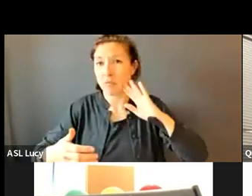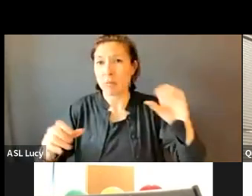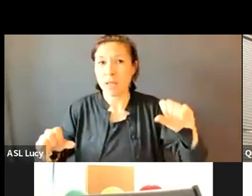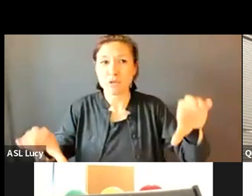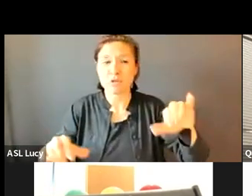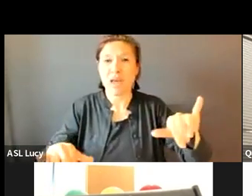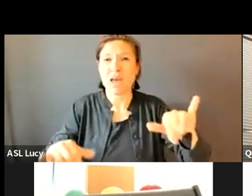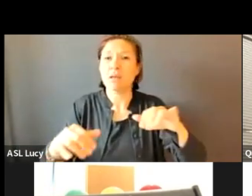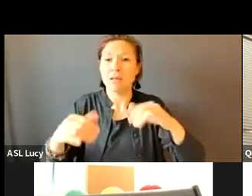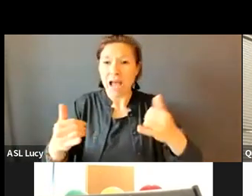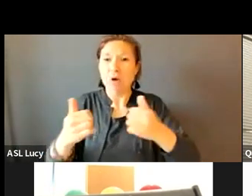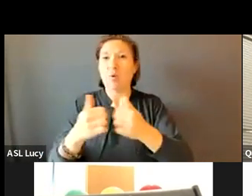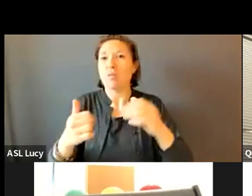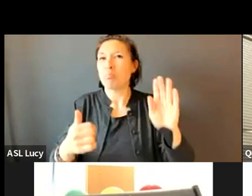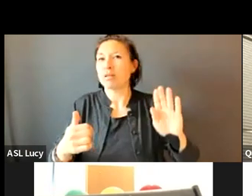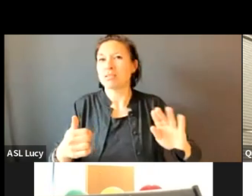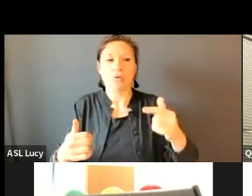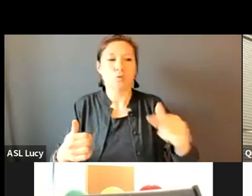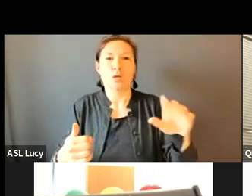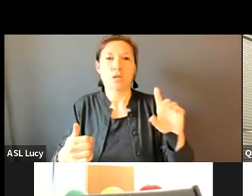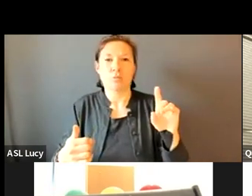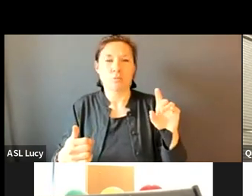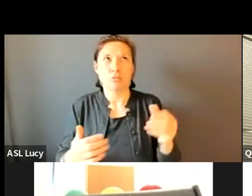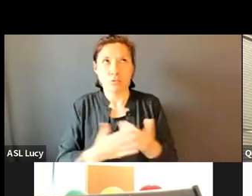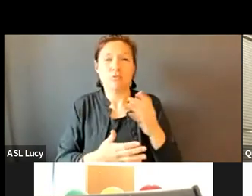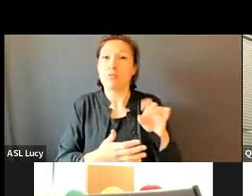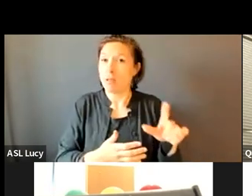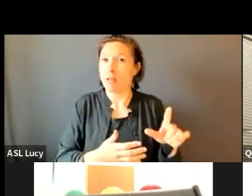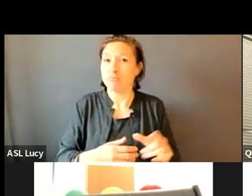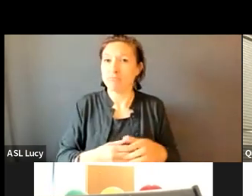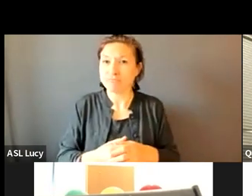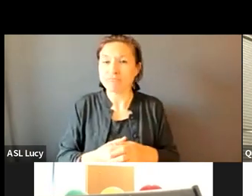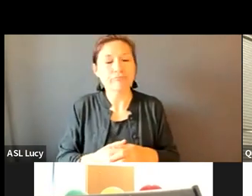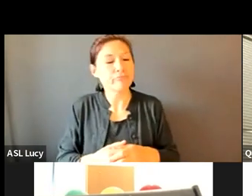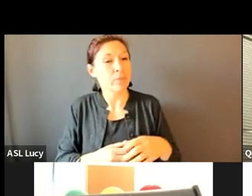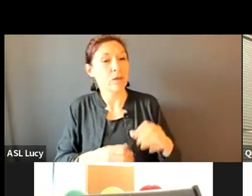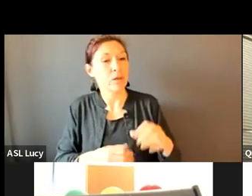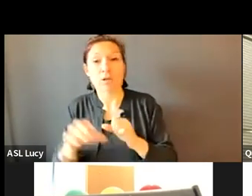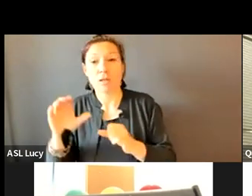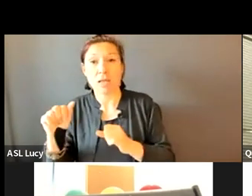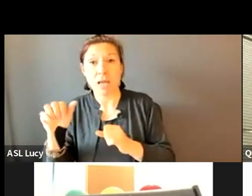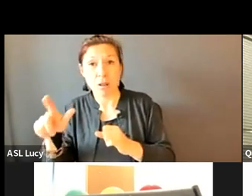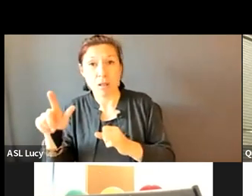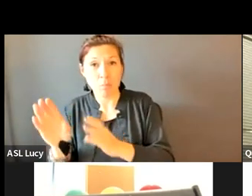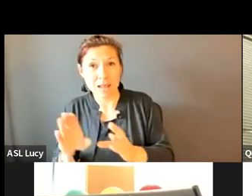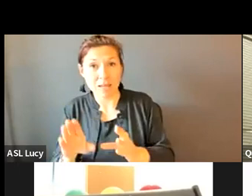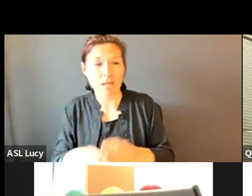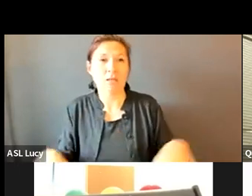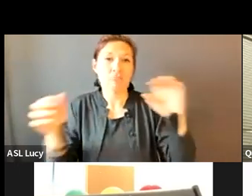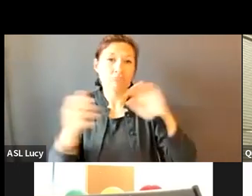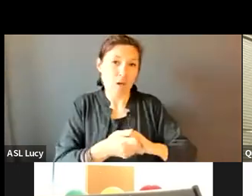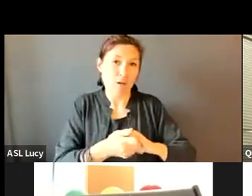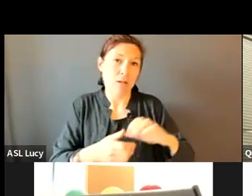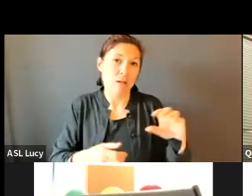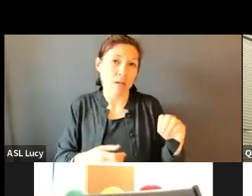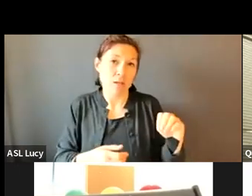green New Deal work in in the capital planning we'll be able to work in partnership with mspa as we put forward um you